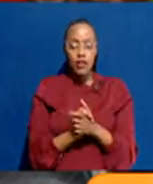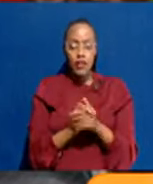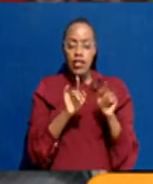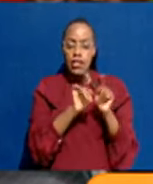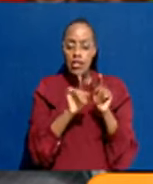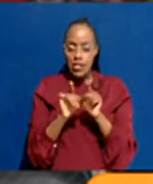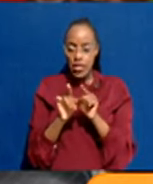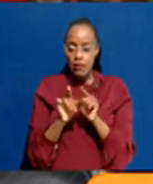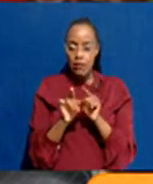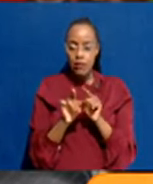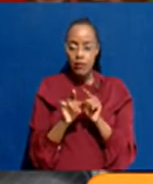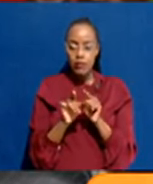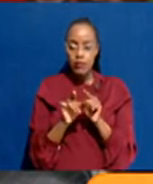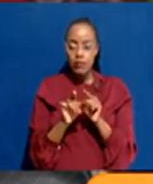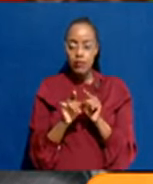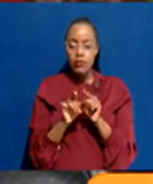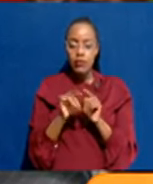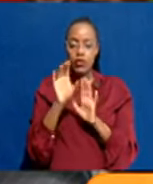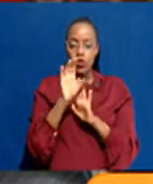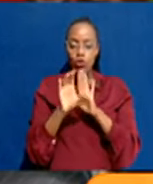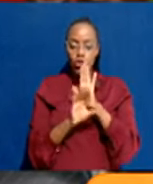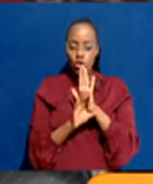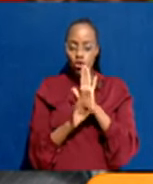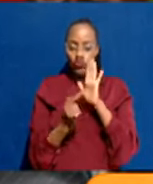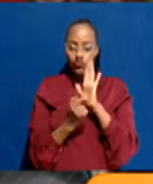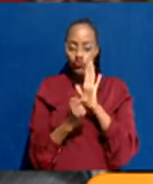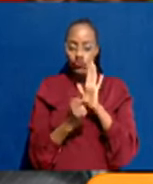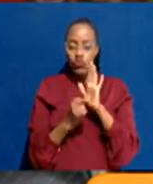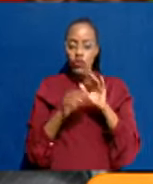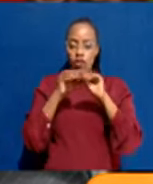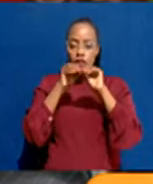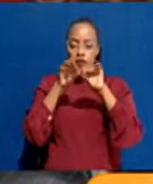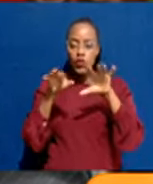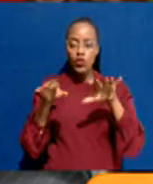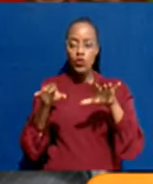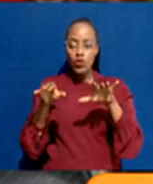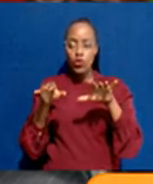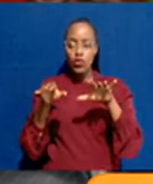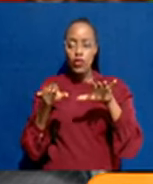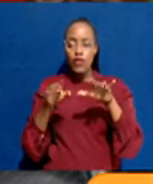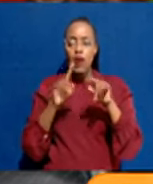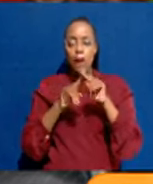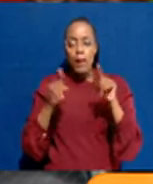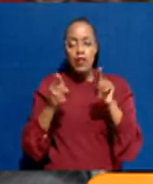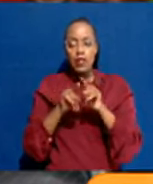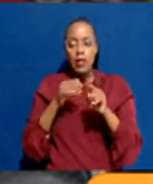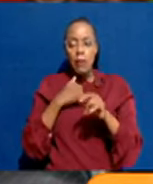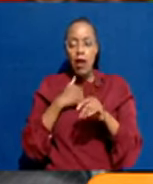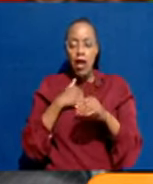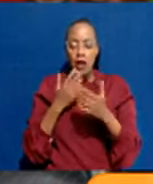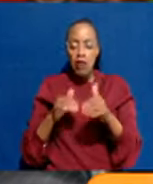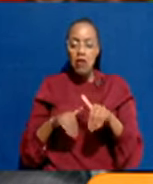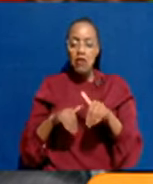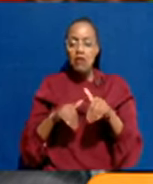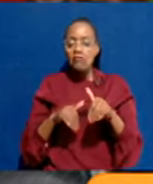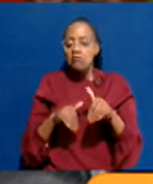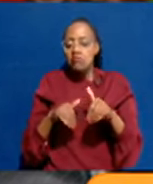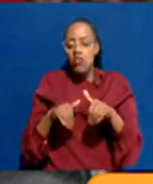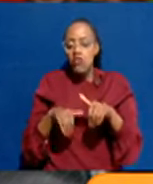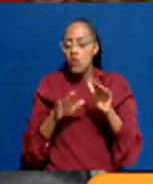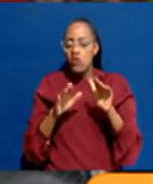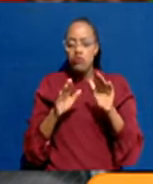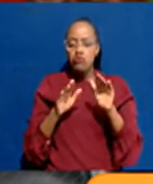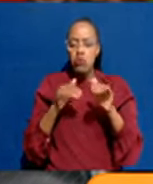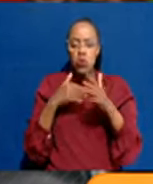even the constitution, devolution, although did not take the shape he wanted